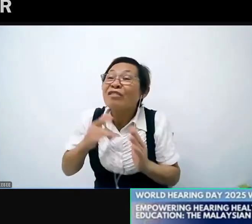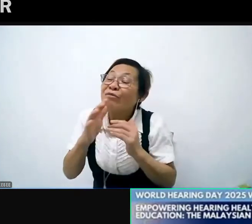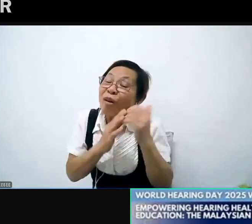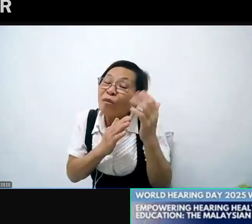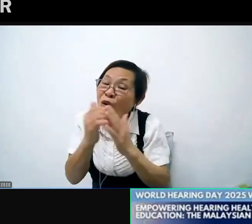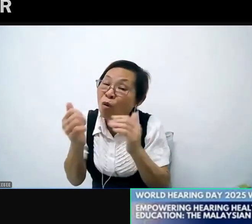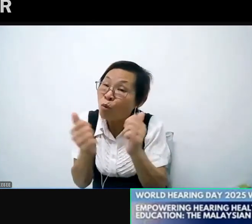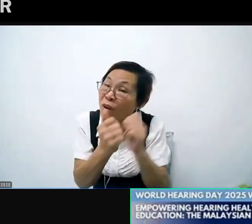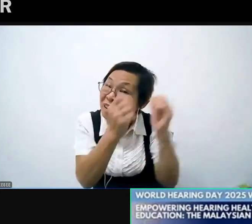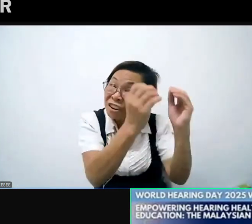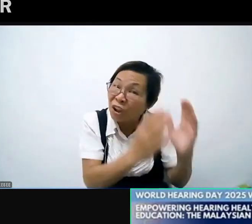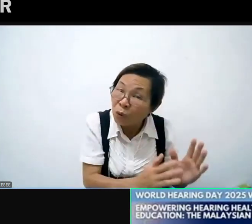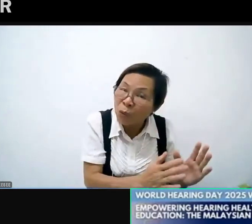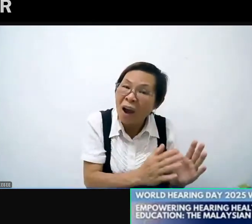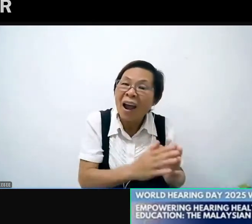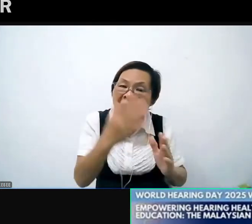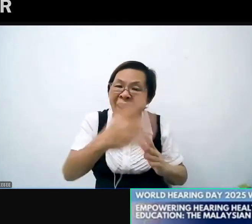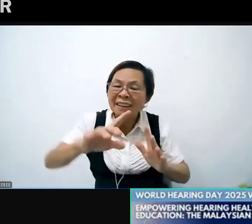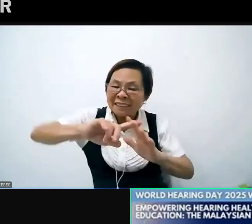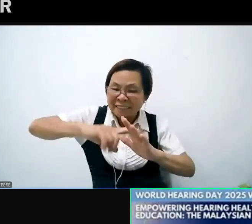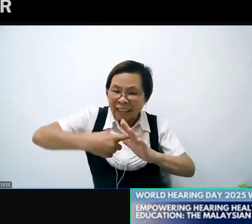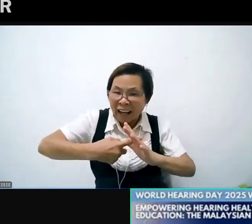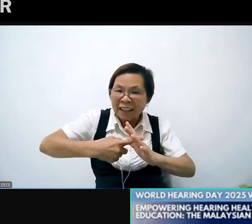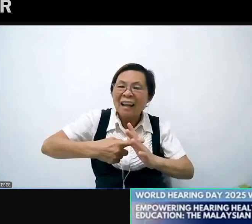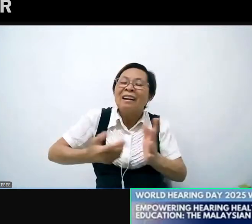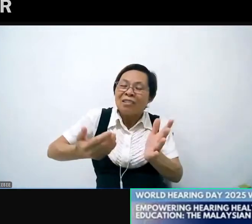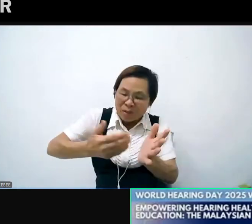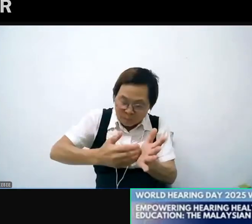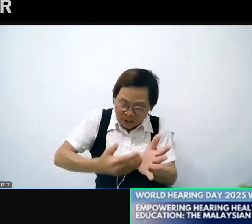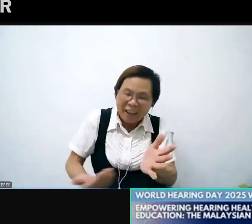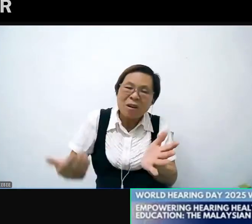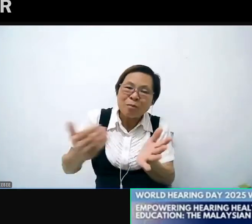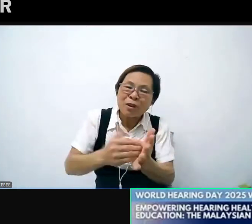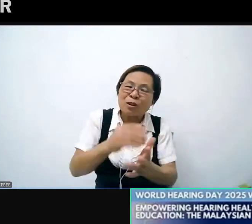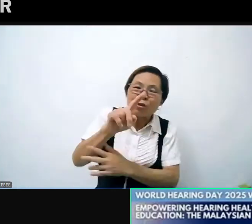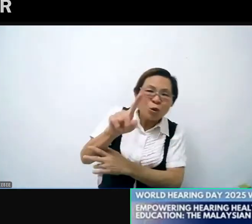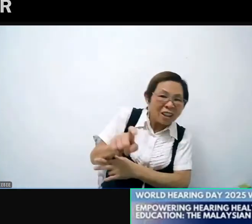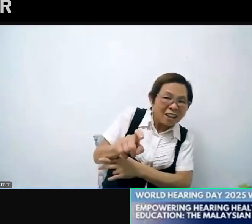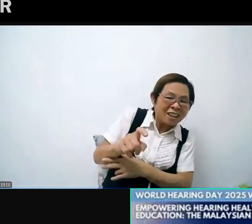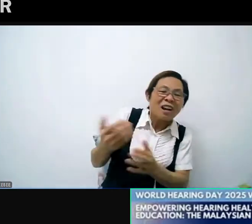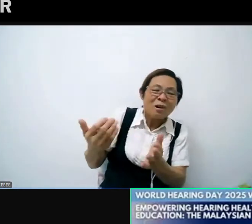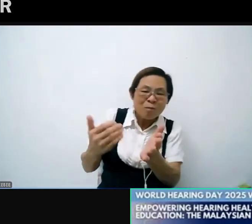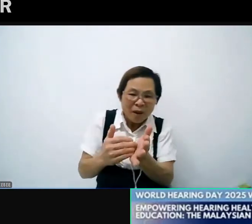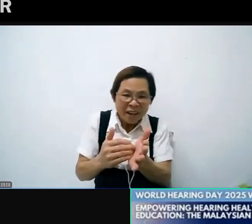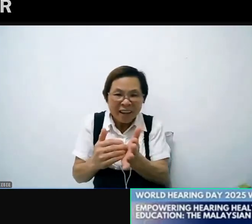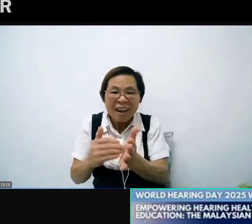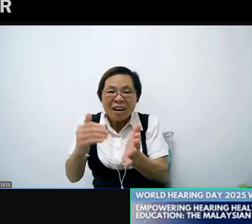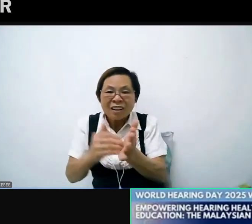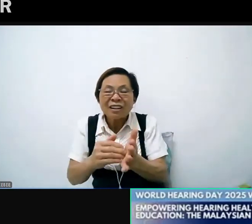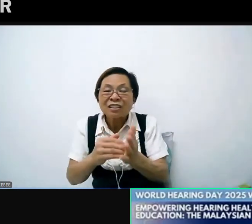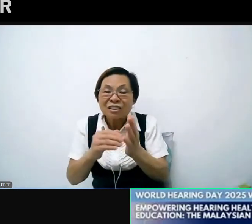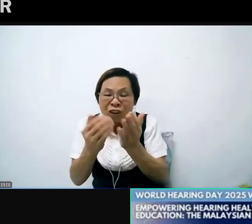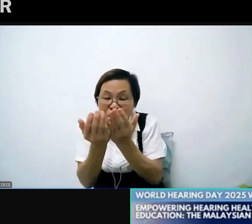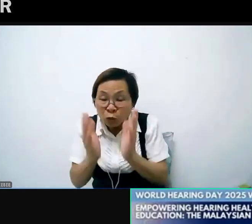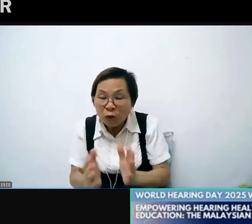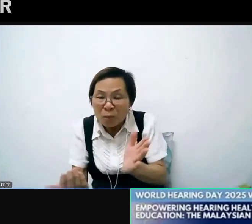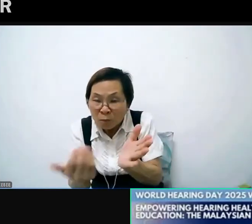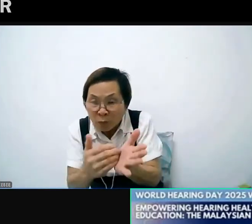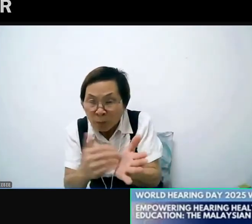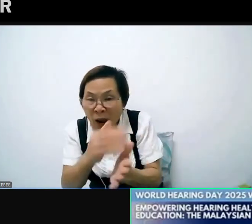her. And then she implement that, she repeat the questions, she paraphrase and also give a